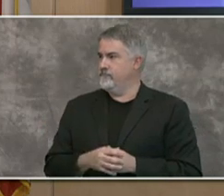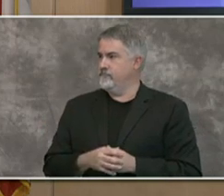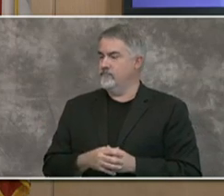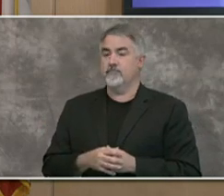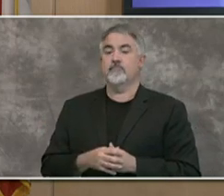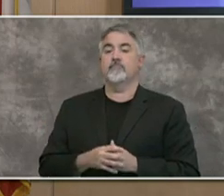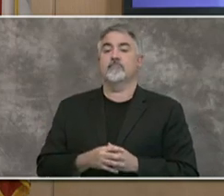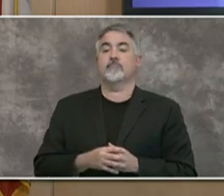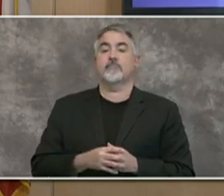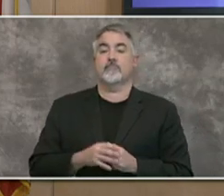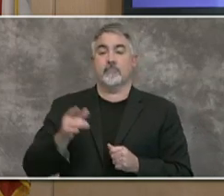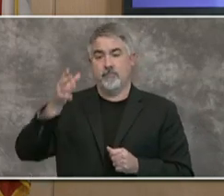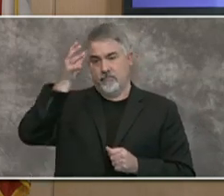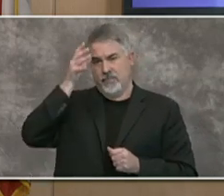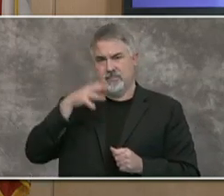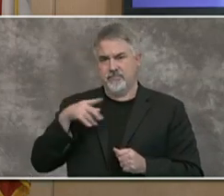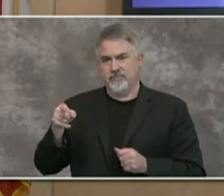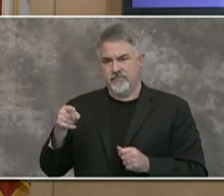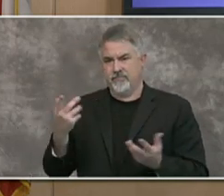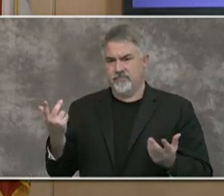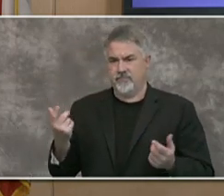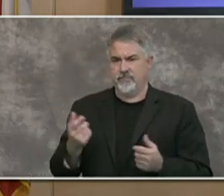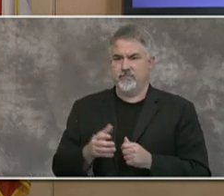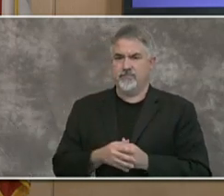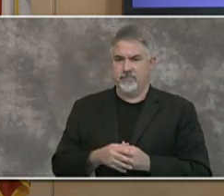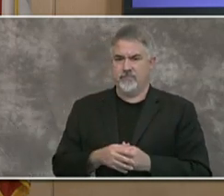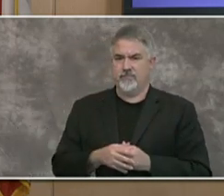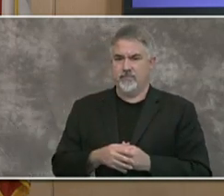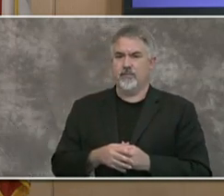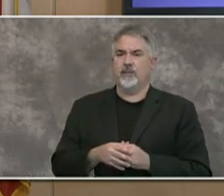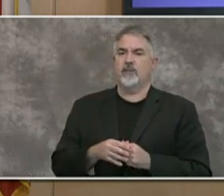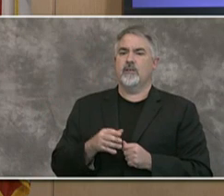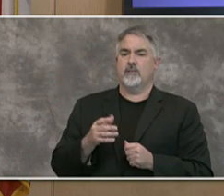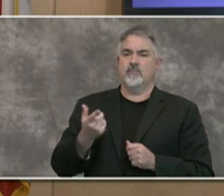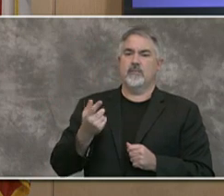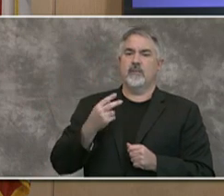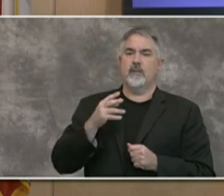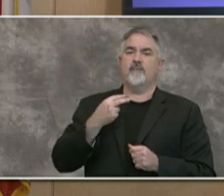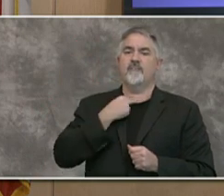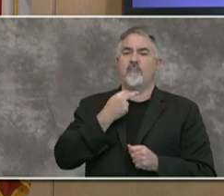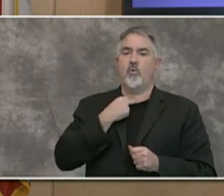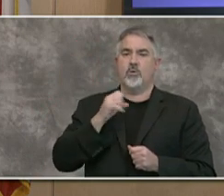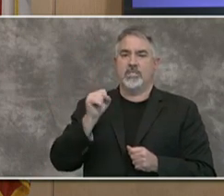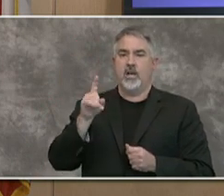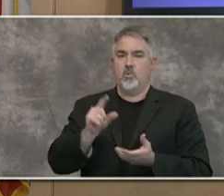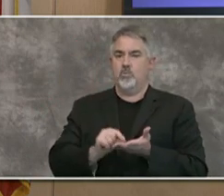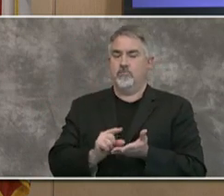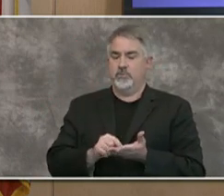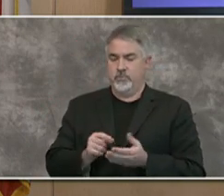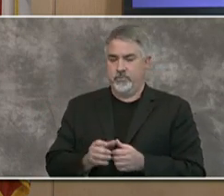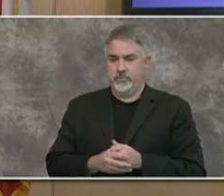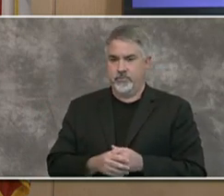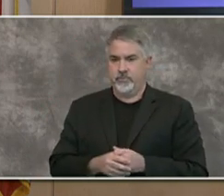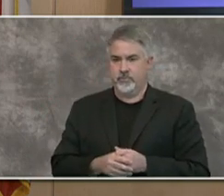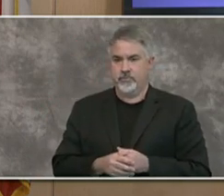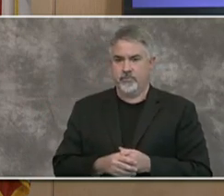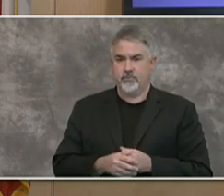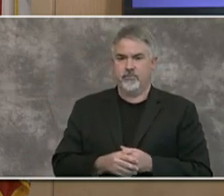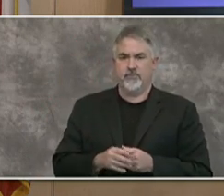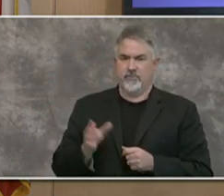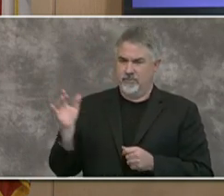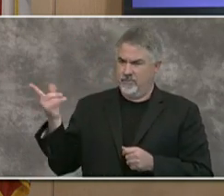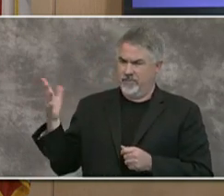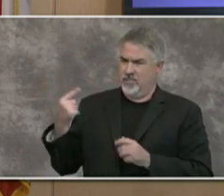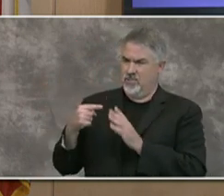Hi, this is Will Hunsberry from Voice of San Diego. So you guys showed us